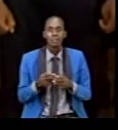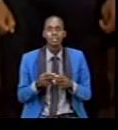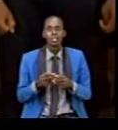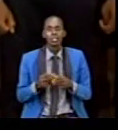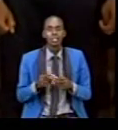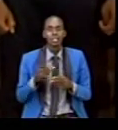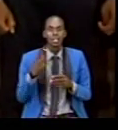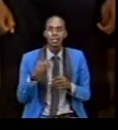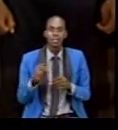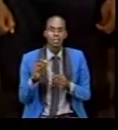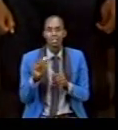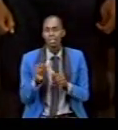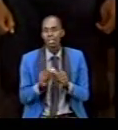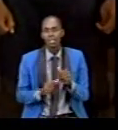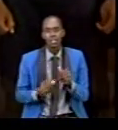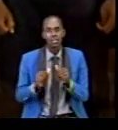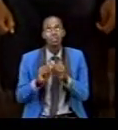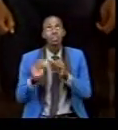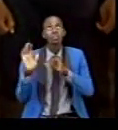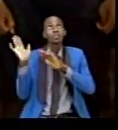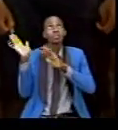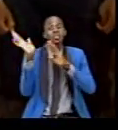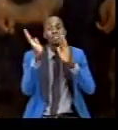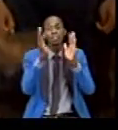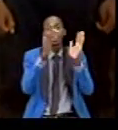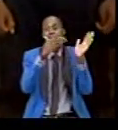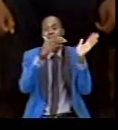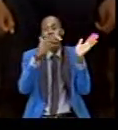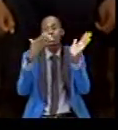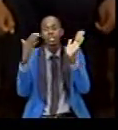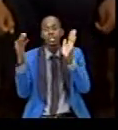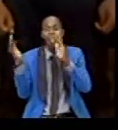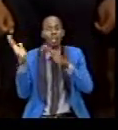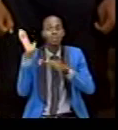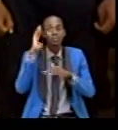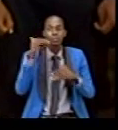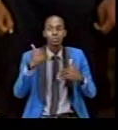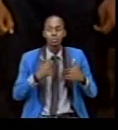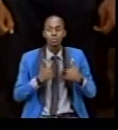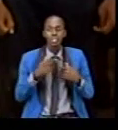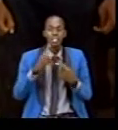name, the very atmosphere will have to